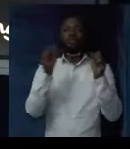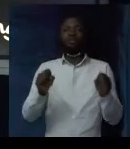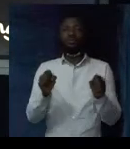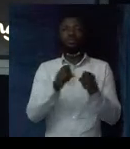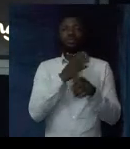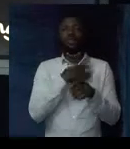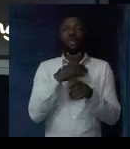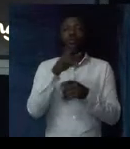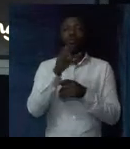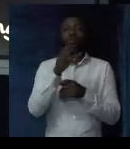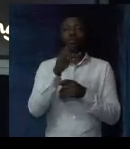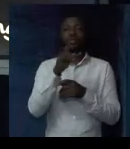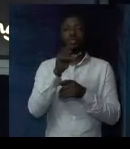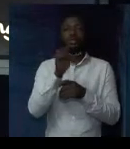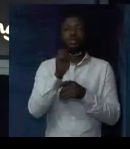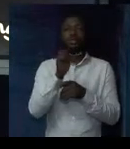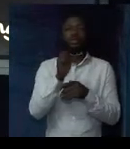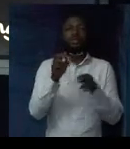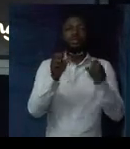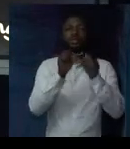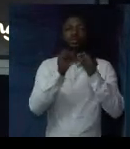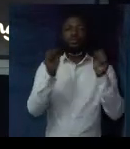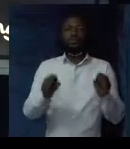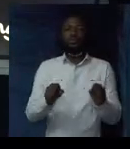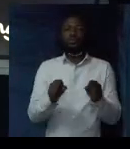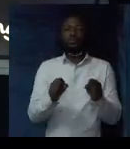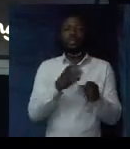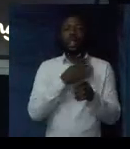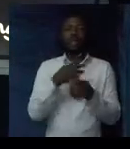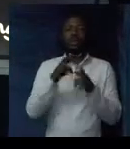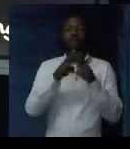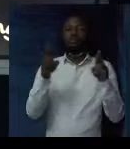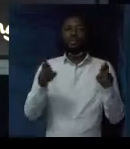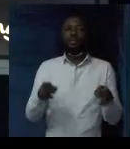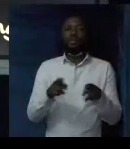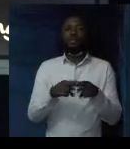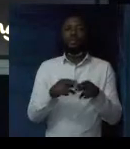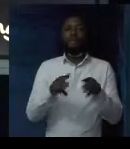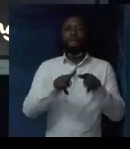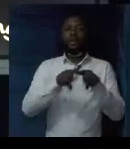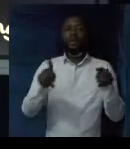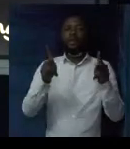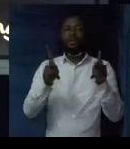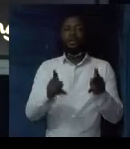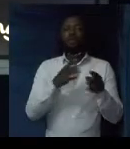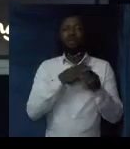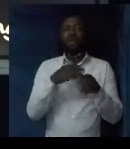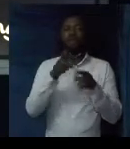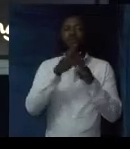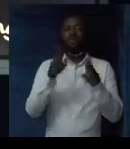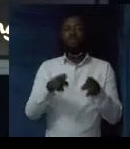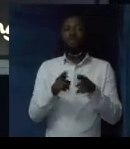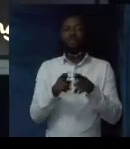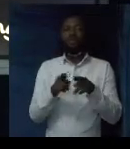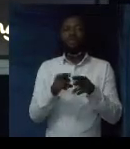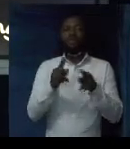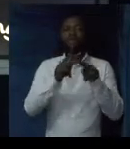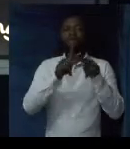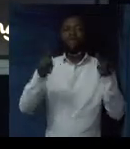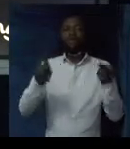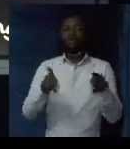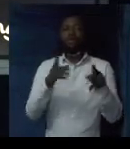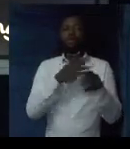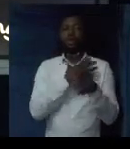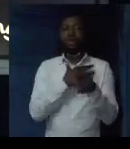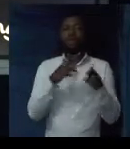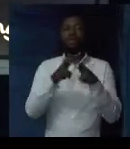are squares and rhombuses, squares and rectangles, parallelograms and rhombuses, parallelograms